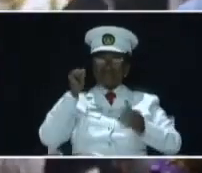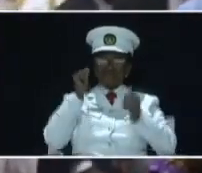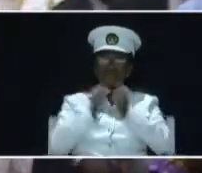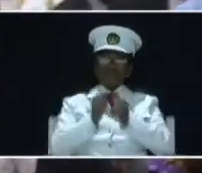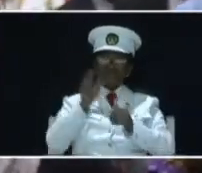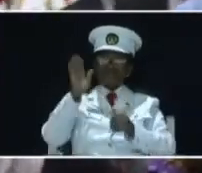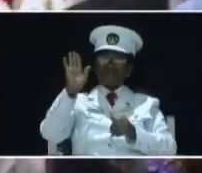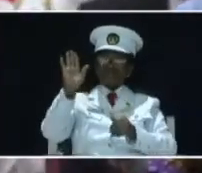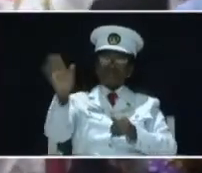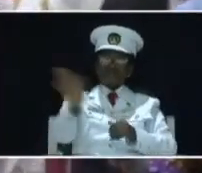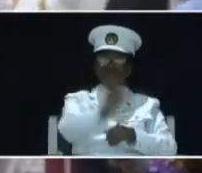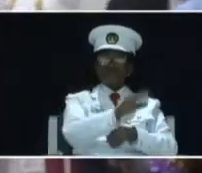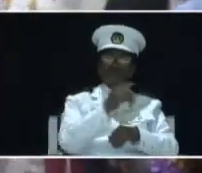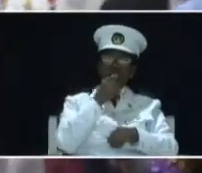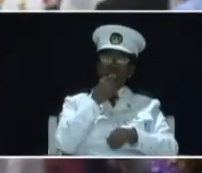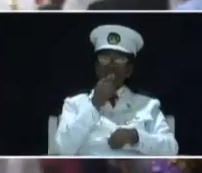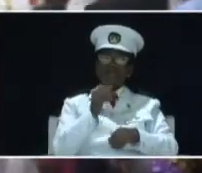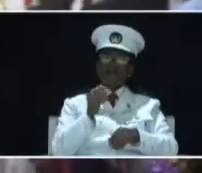you shall have it.